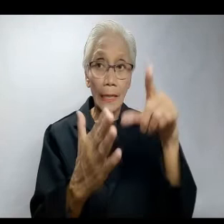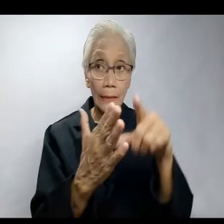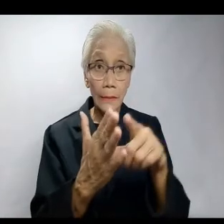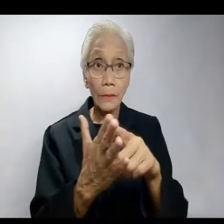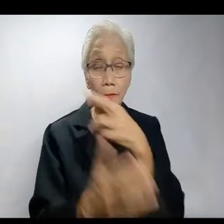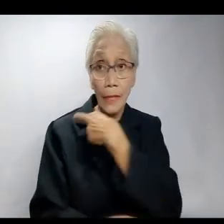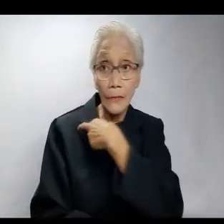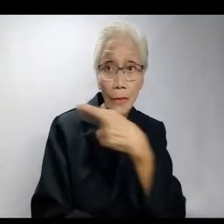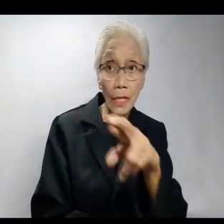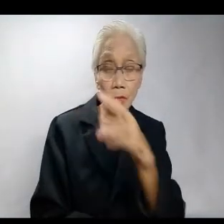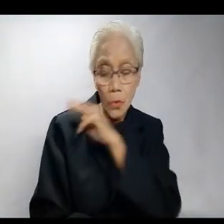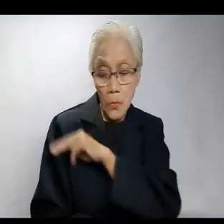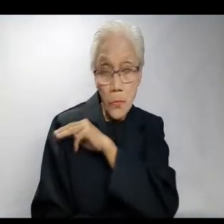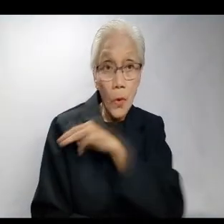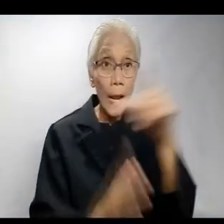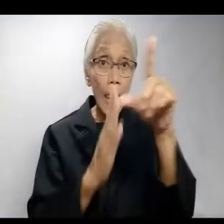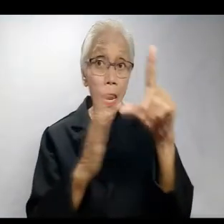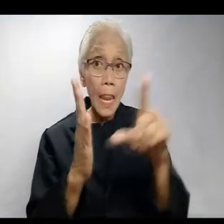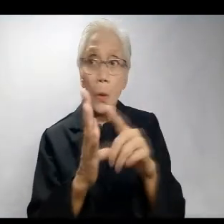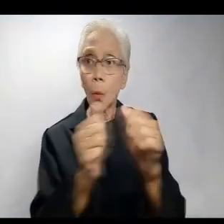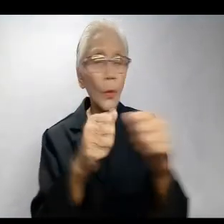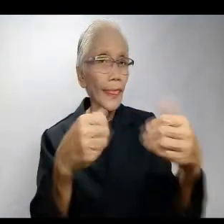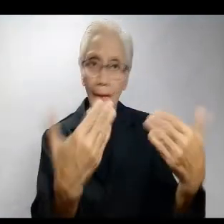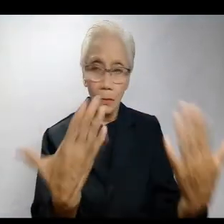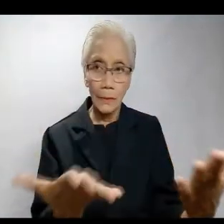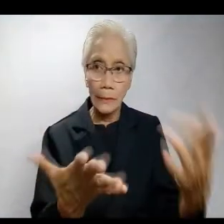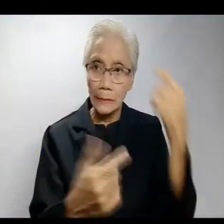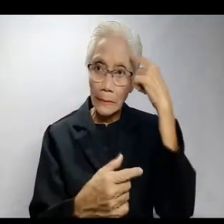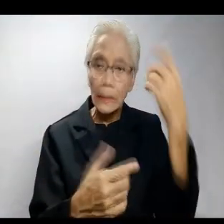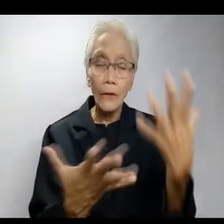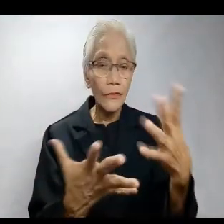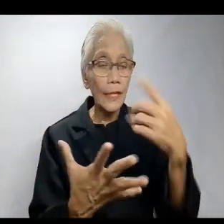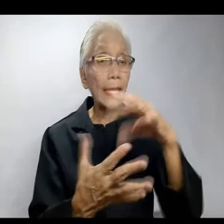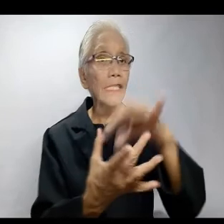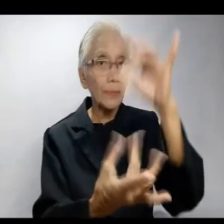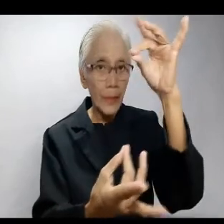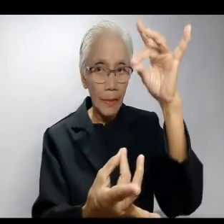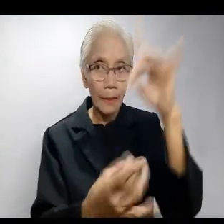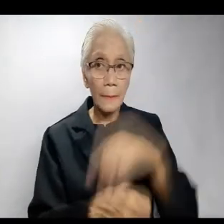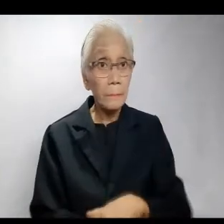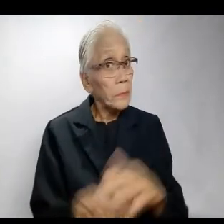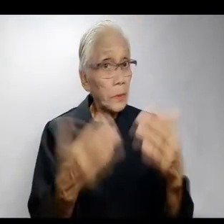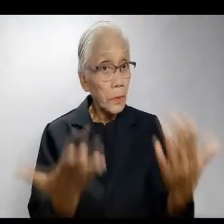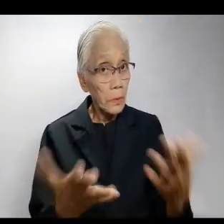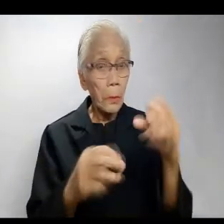the letter of religious or moral law without regard for the